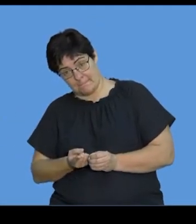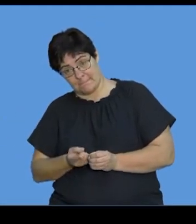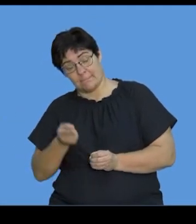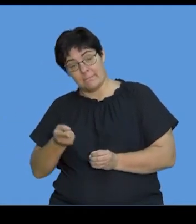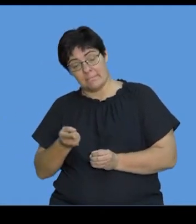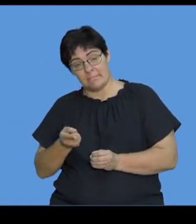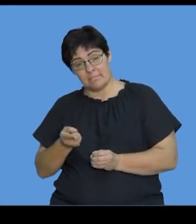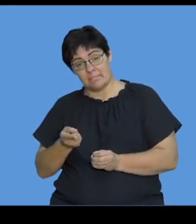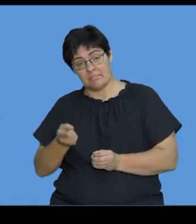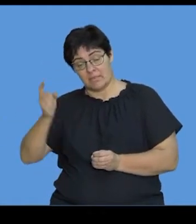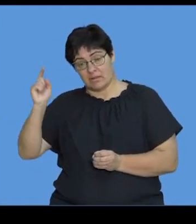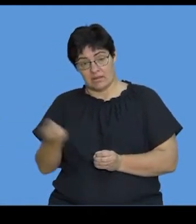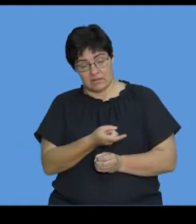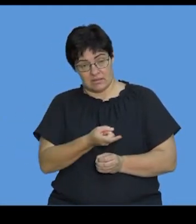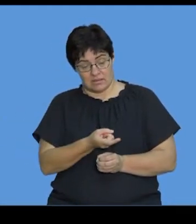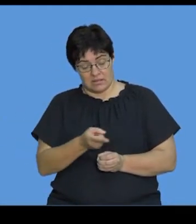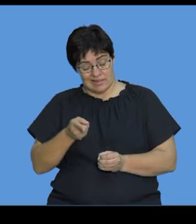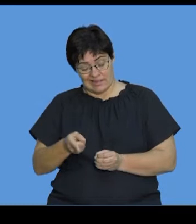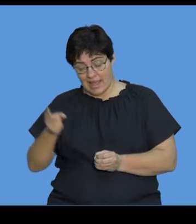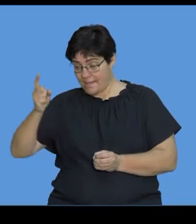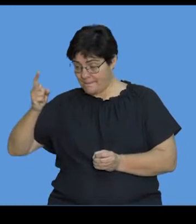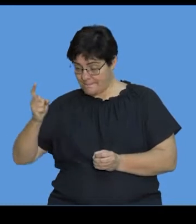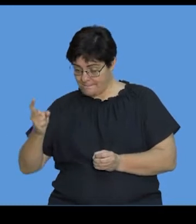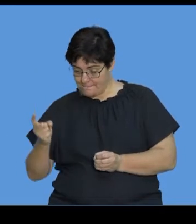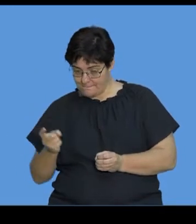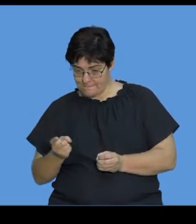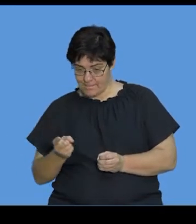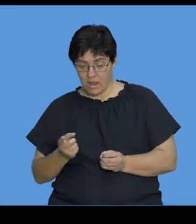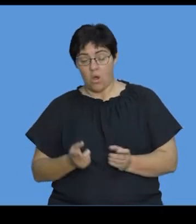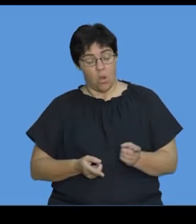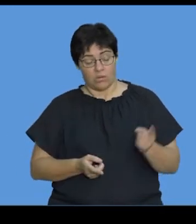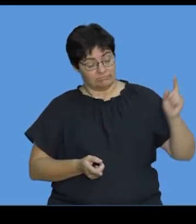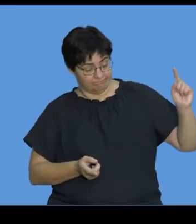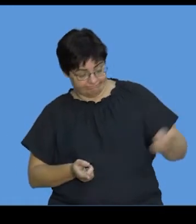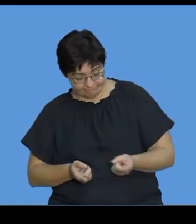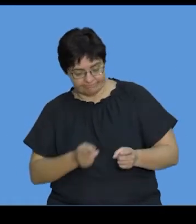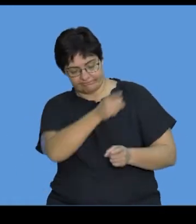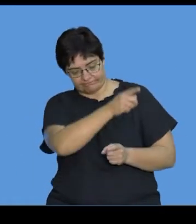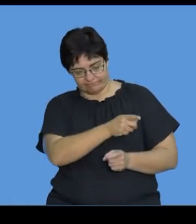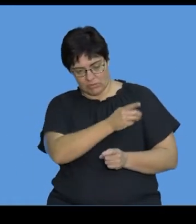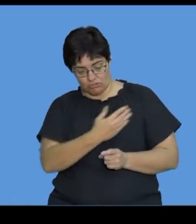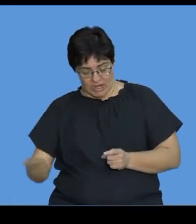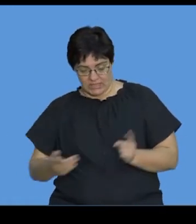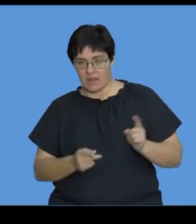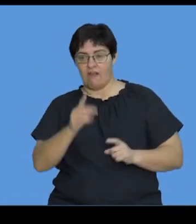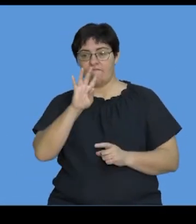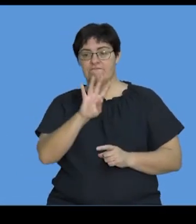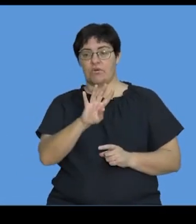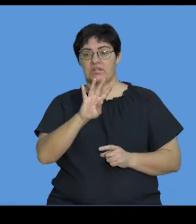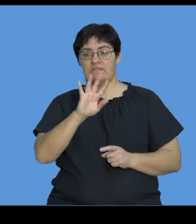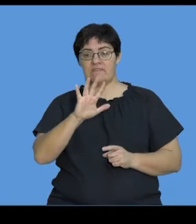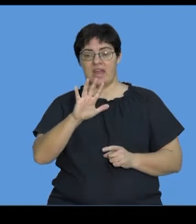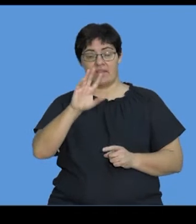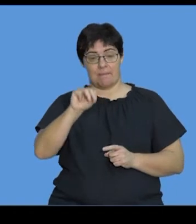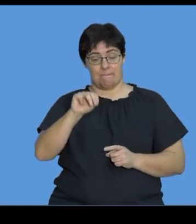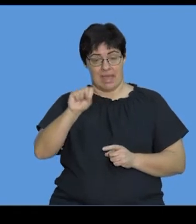I'm referring to the hockey stick, is traveling to the right at 45 meters per second. The hockey stick